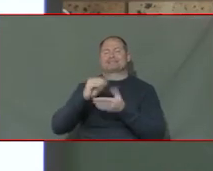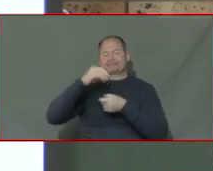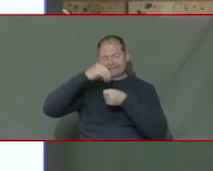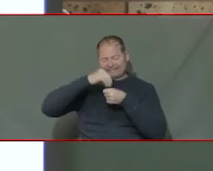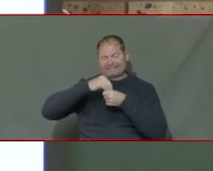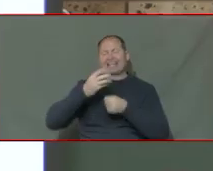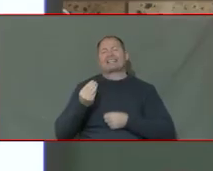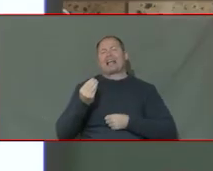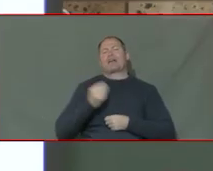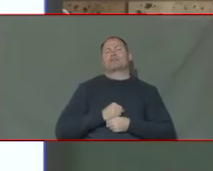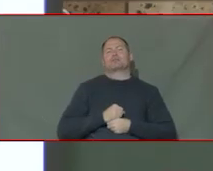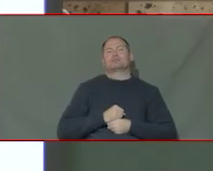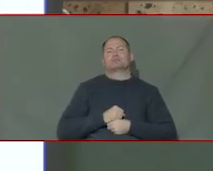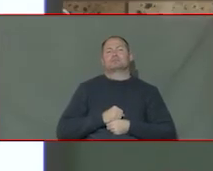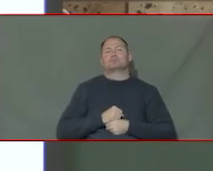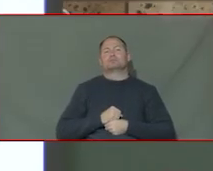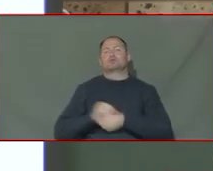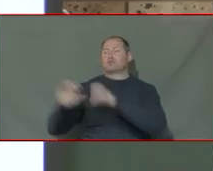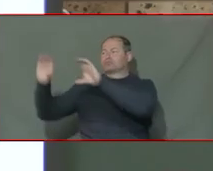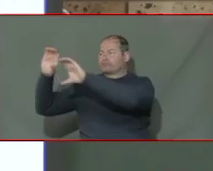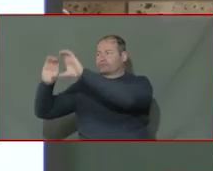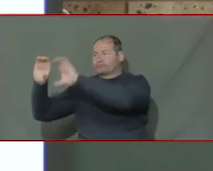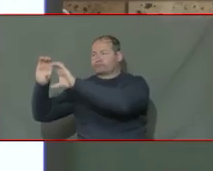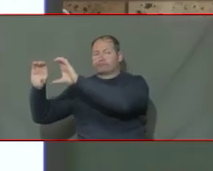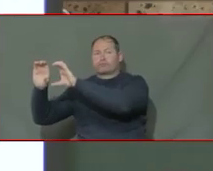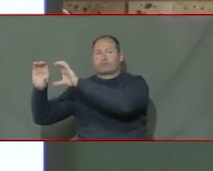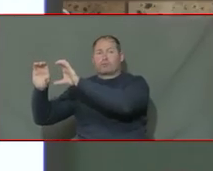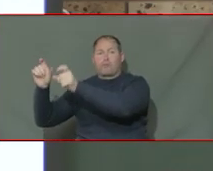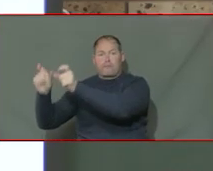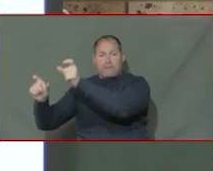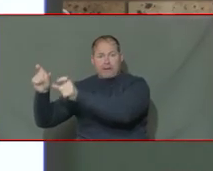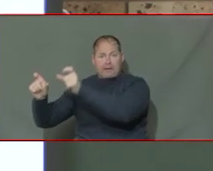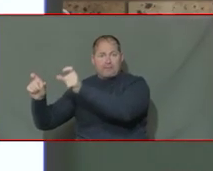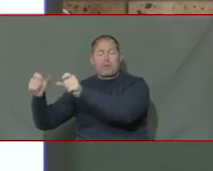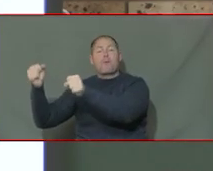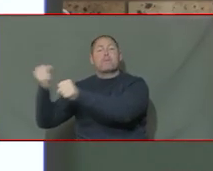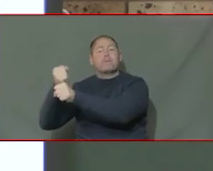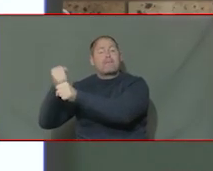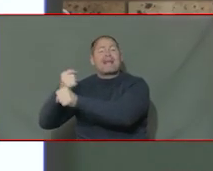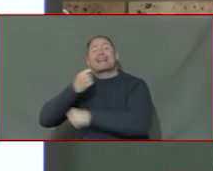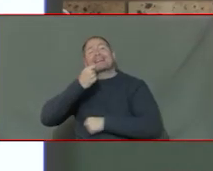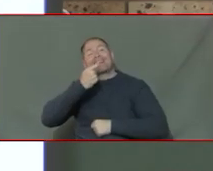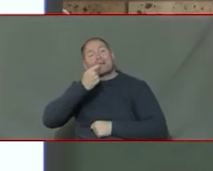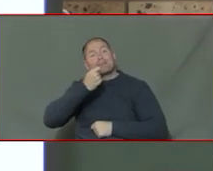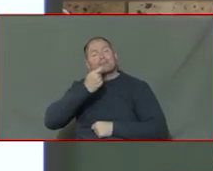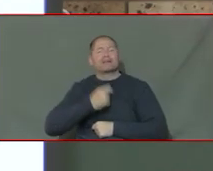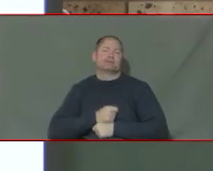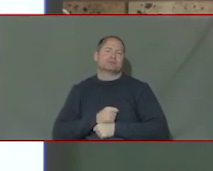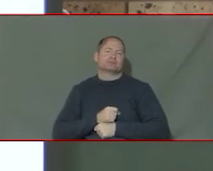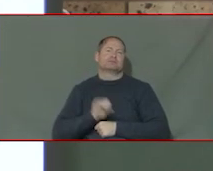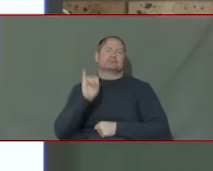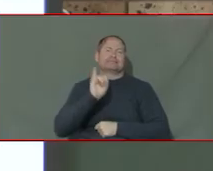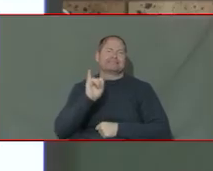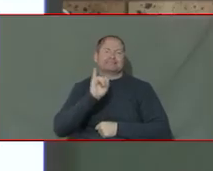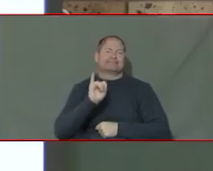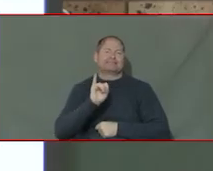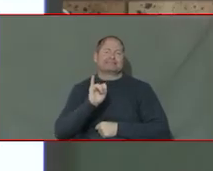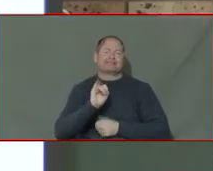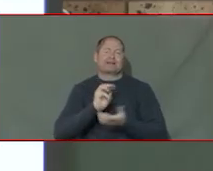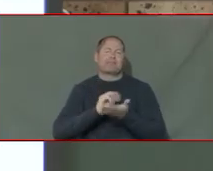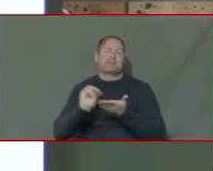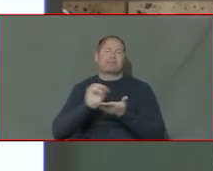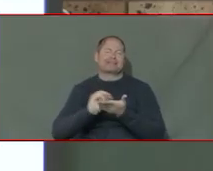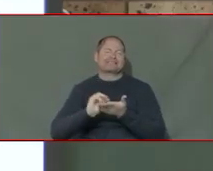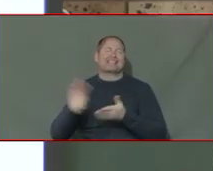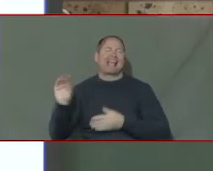lab. So your body produces, I know most of you are not sugar diabetic. You don't suffer from diabetes mellitus because your